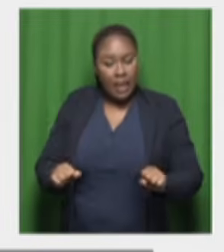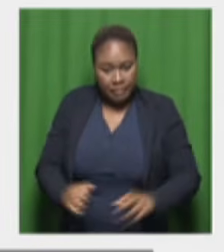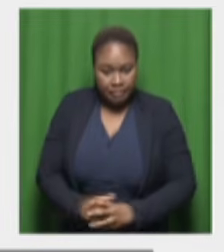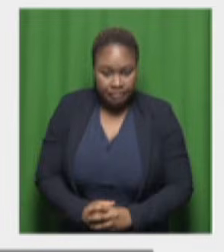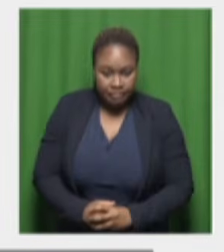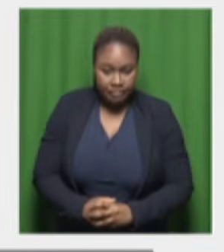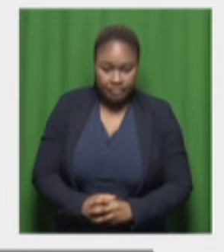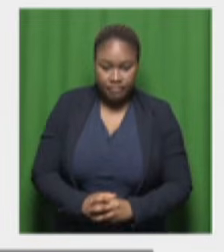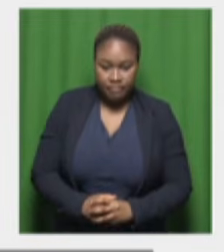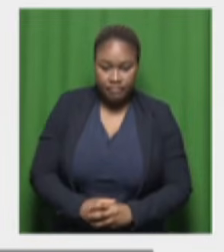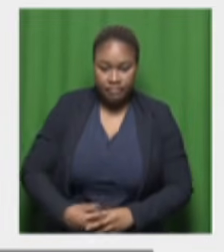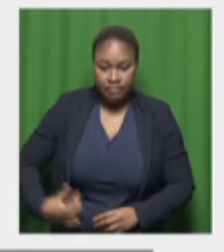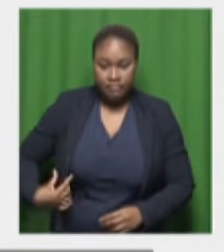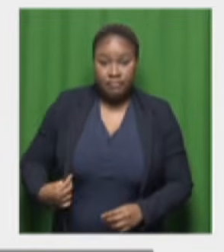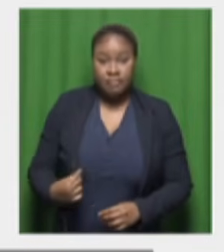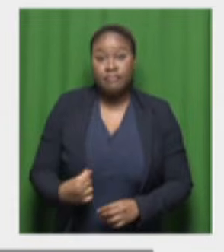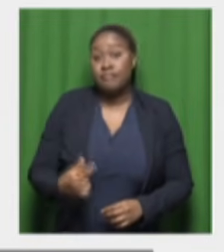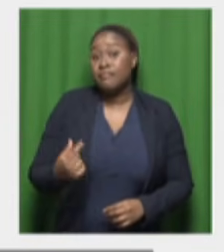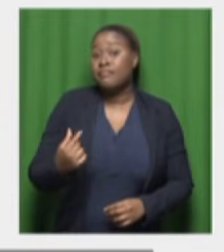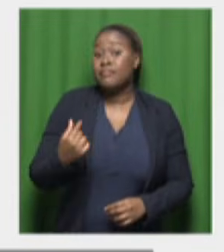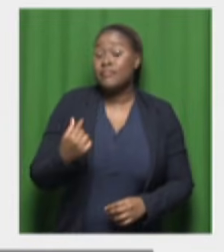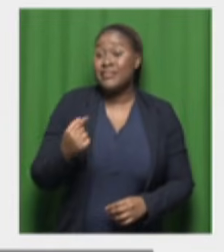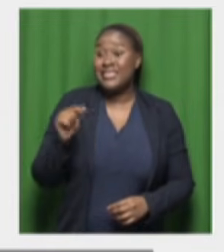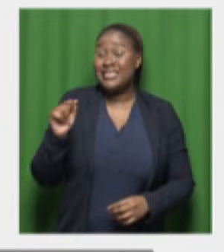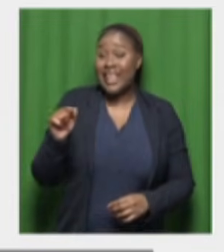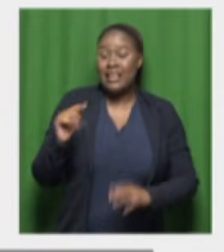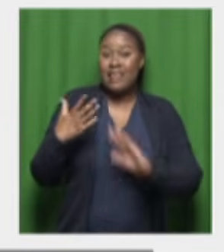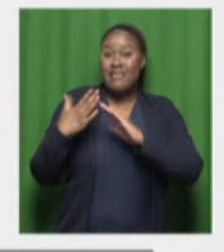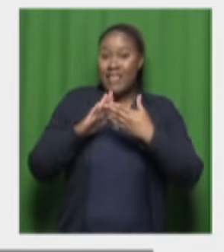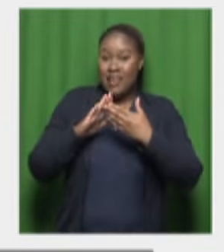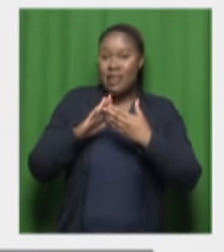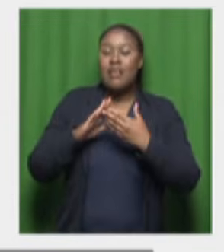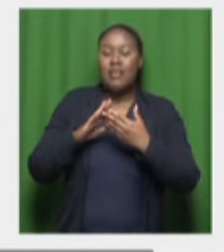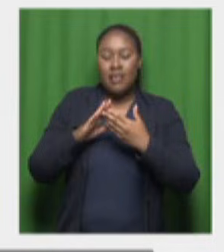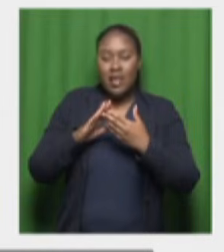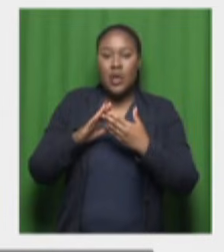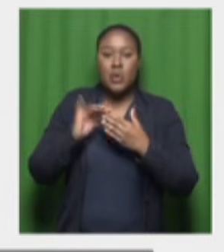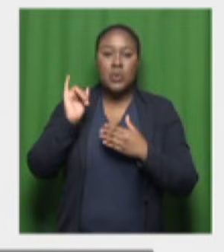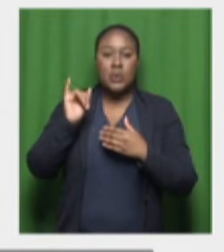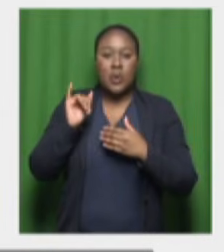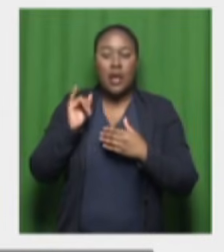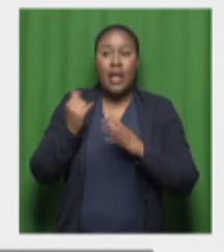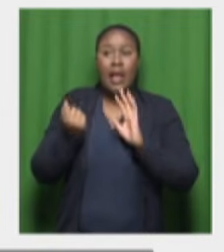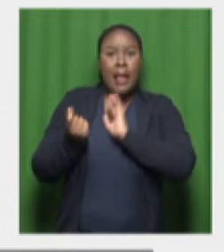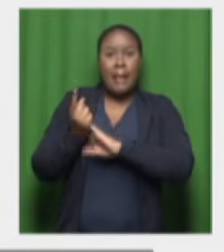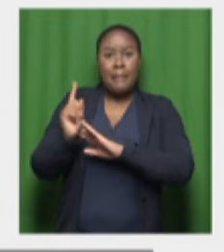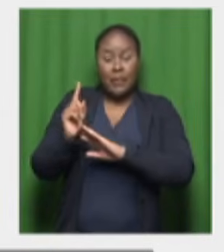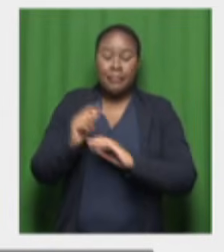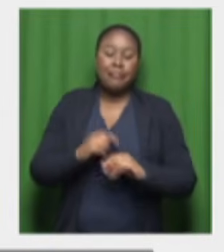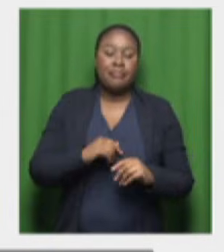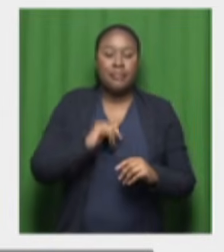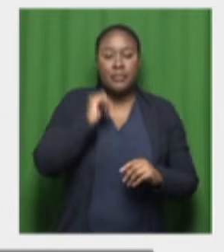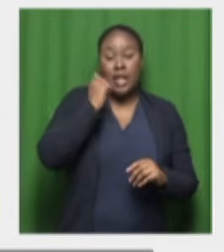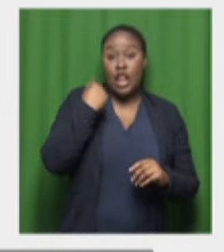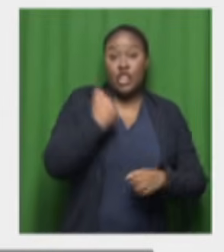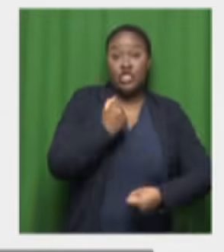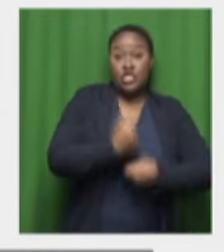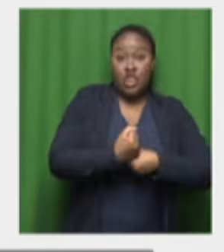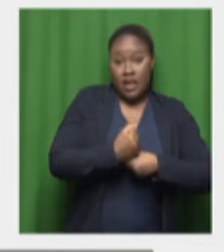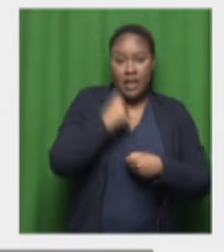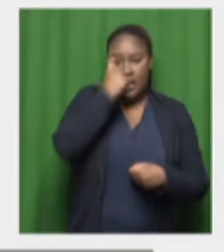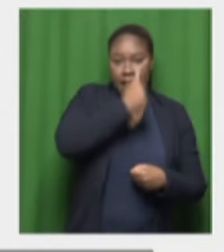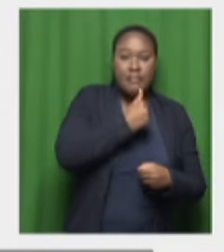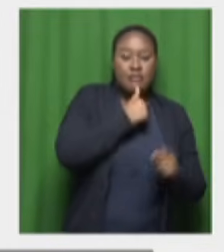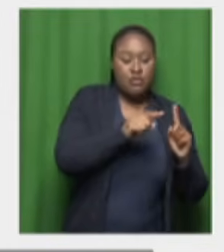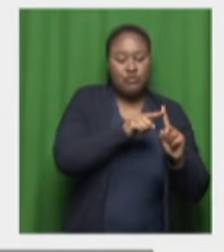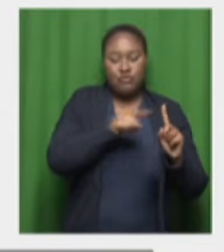saw happening in the week in Beacon Valley, in our analysis between April and September of last year, there